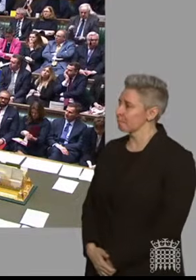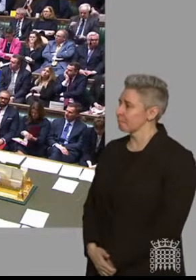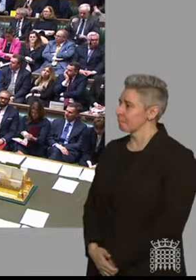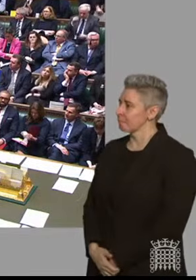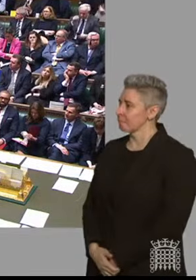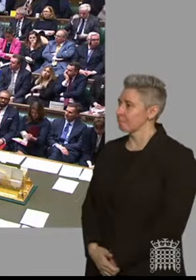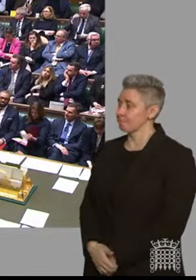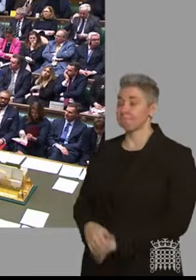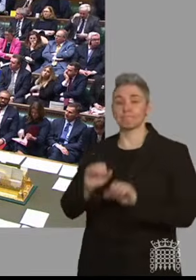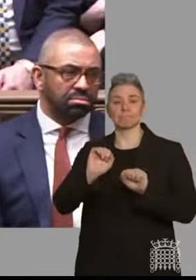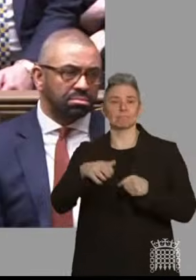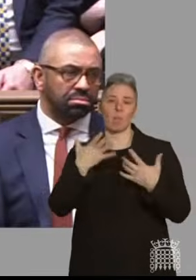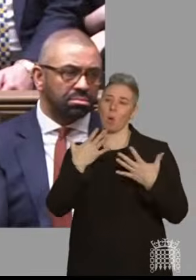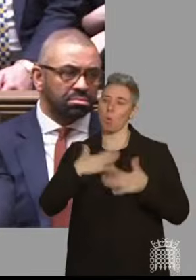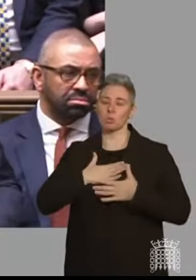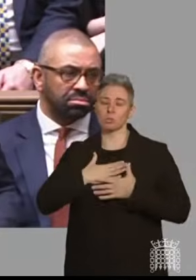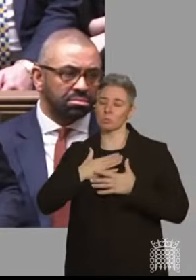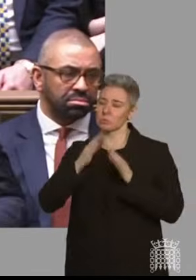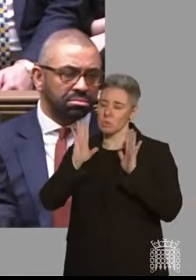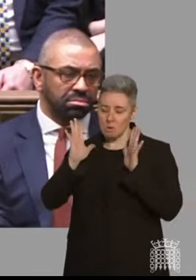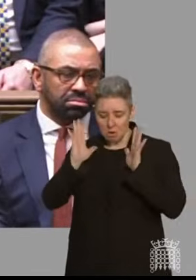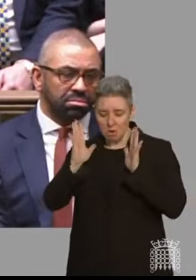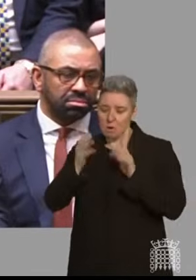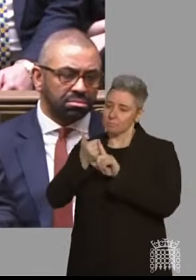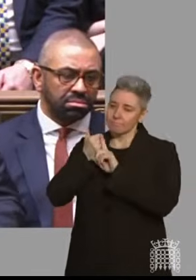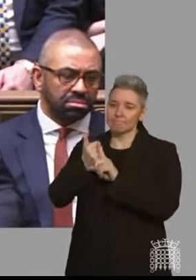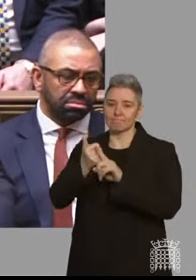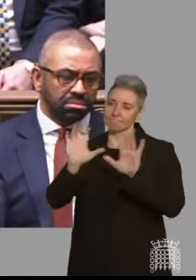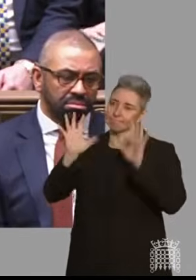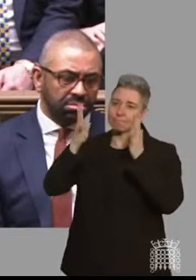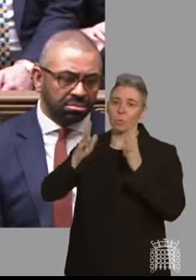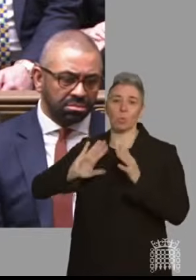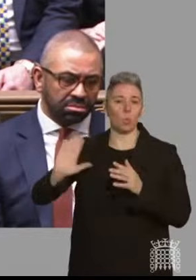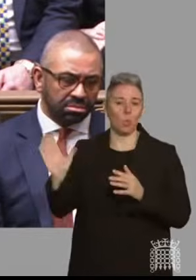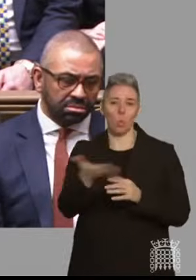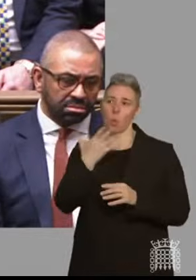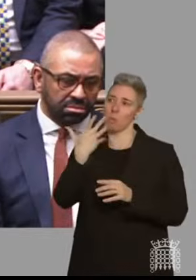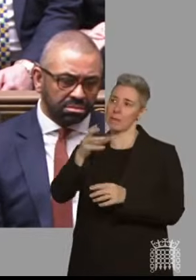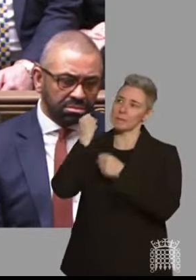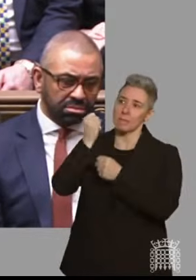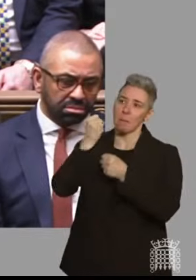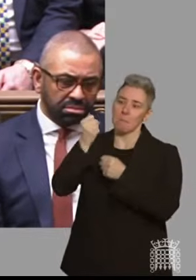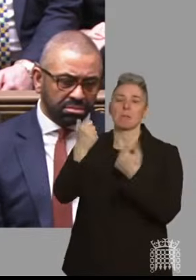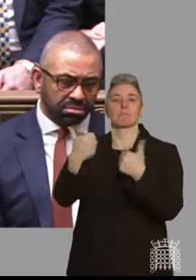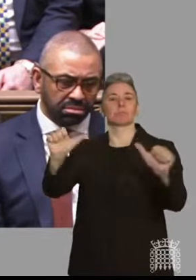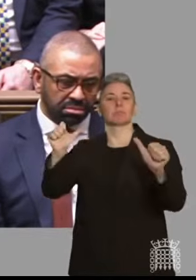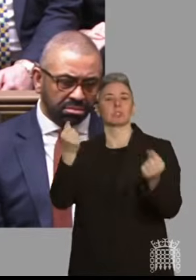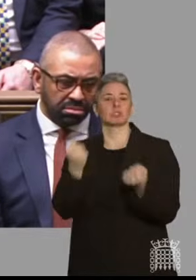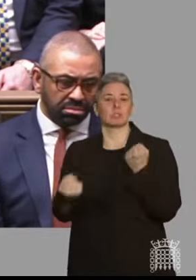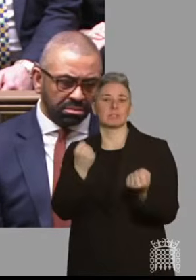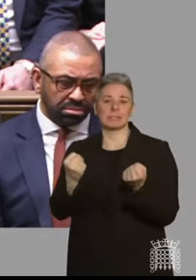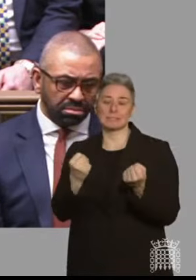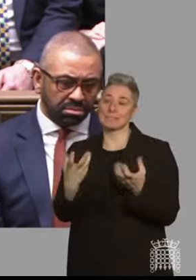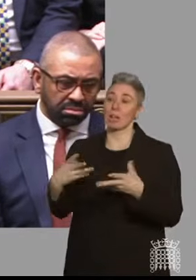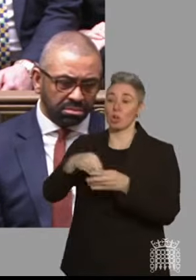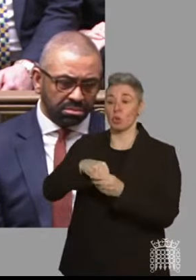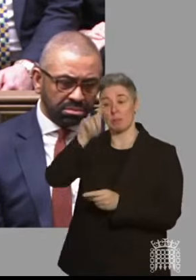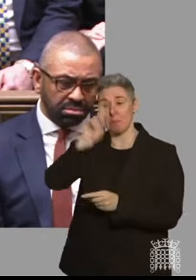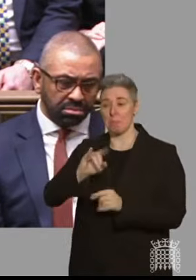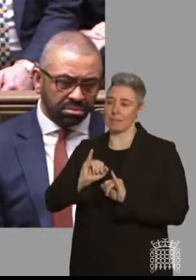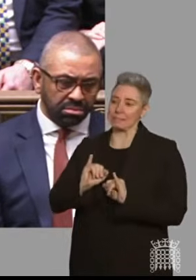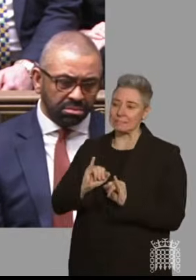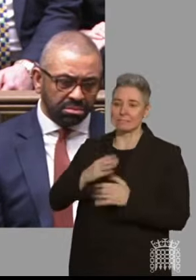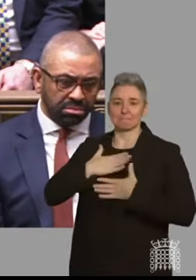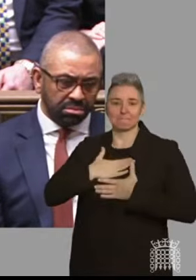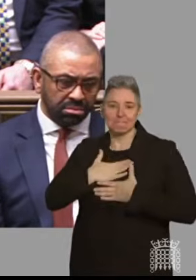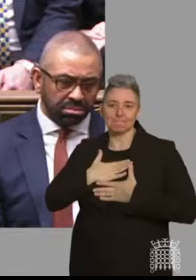justice, including those who tragically won't see the justice that they deserve. Today's legislation marks an important step in